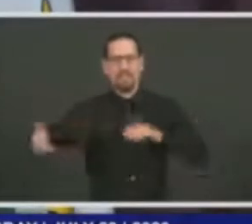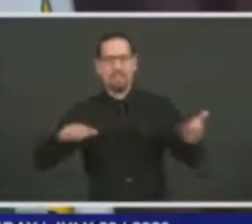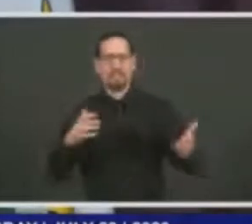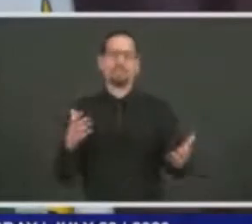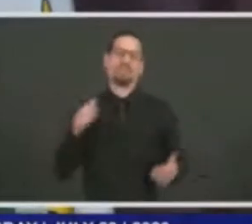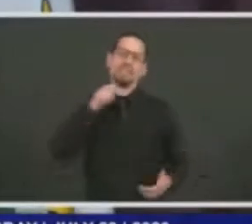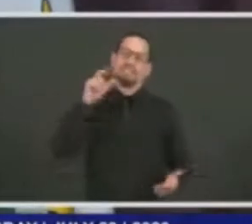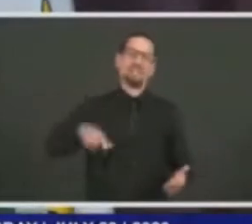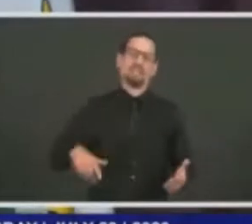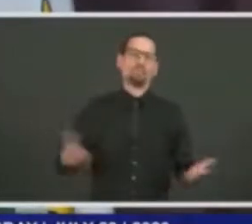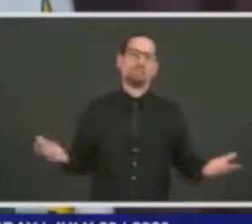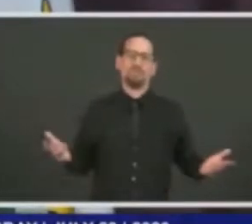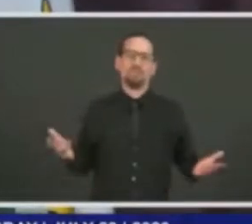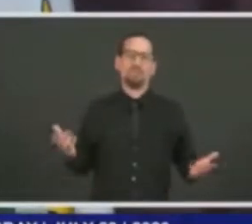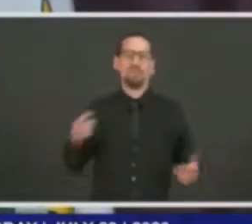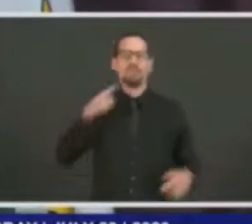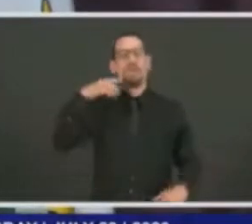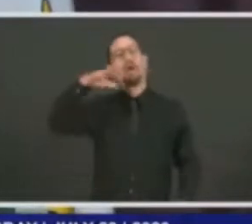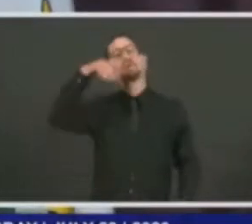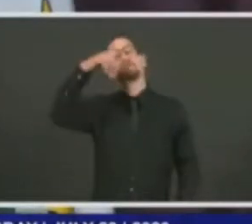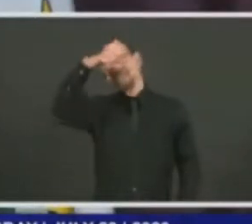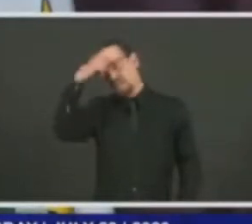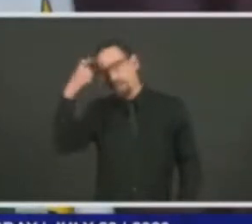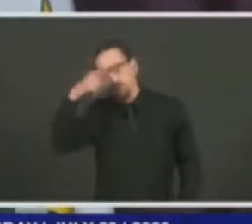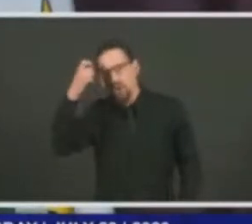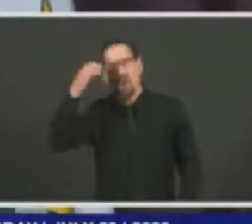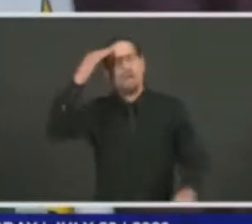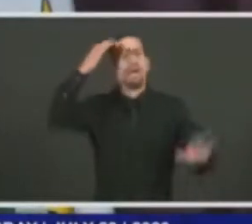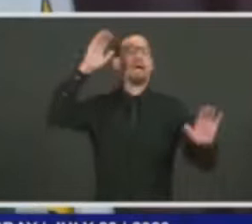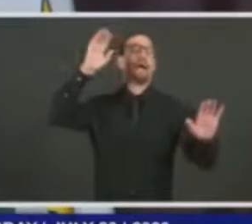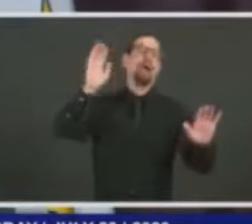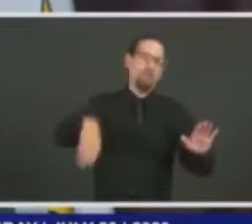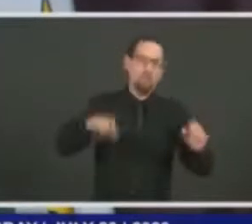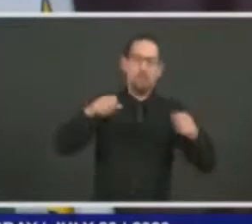Yes, it's summer. I know you want to have a good time. We all do.